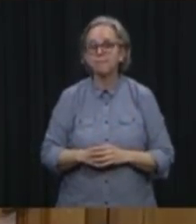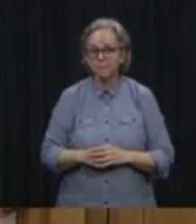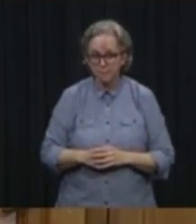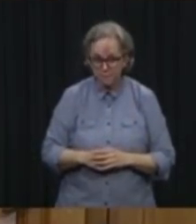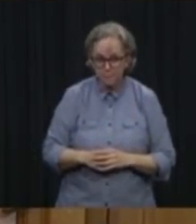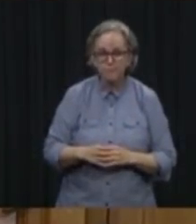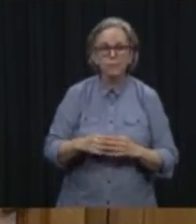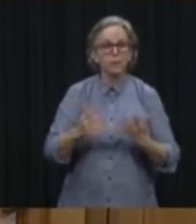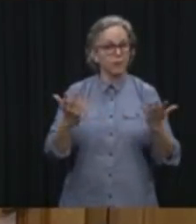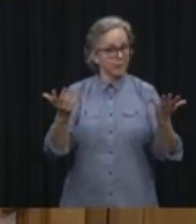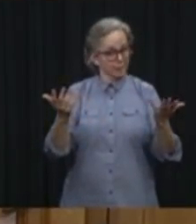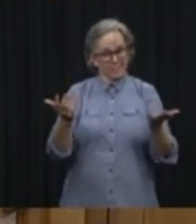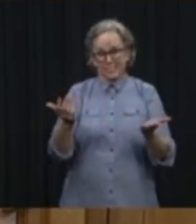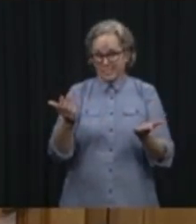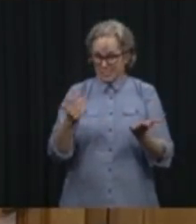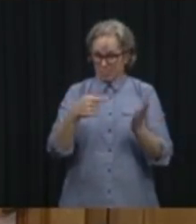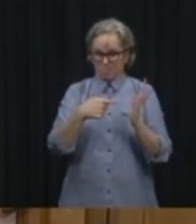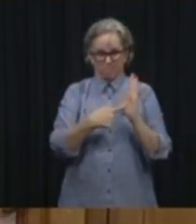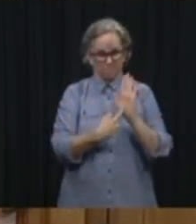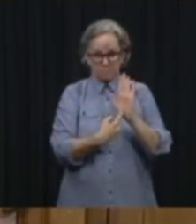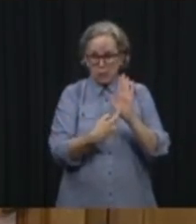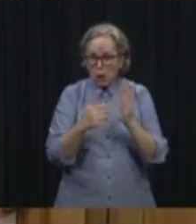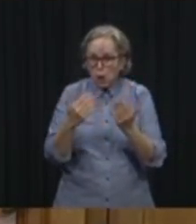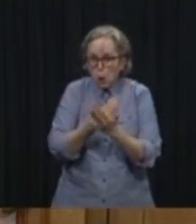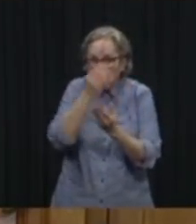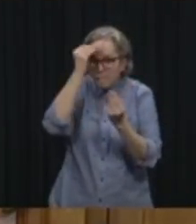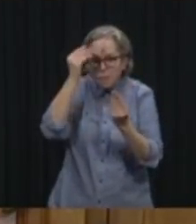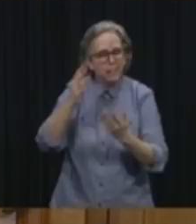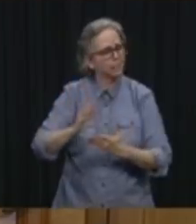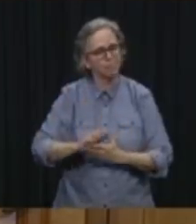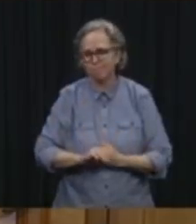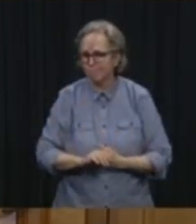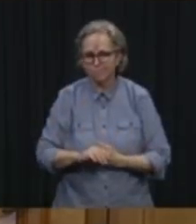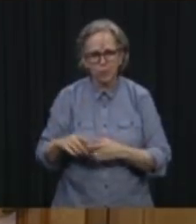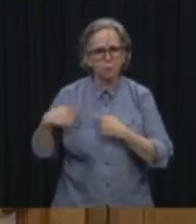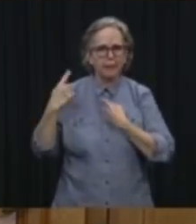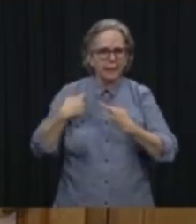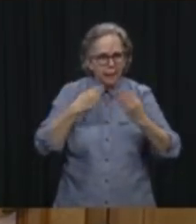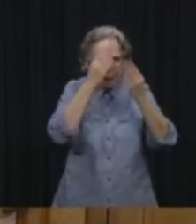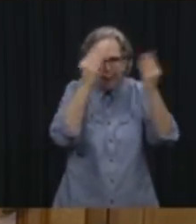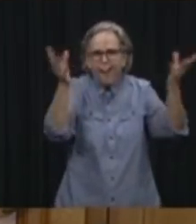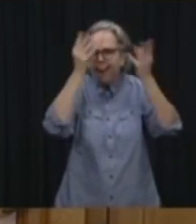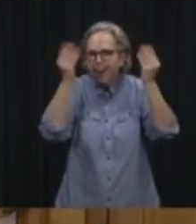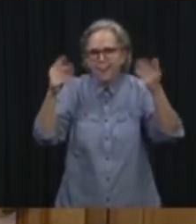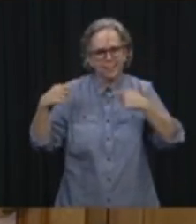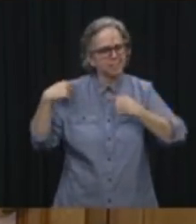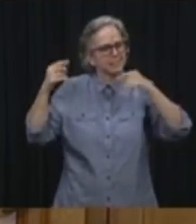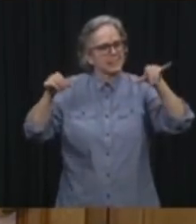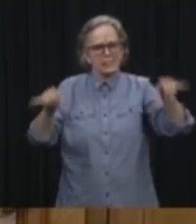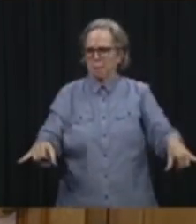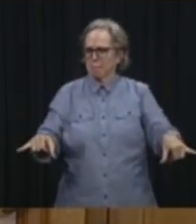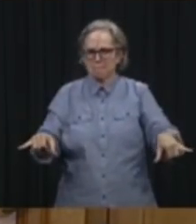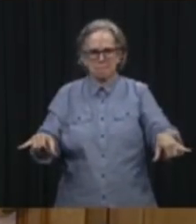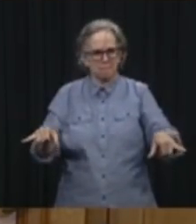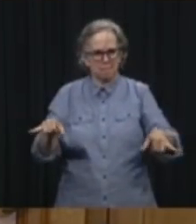Again, nothing new, nothing that we have not been talking about, nothing that Dr. Acton has not been talking